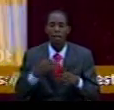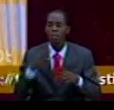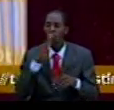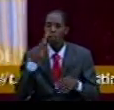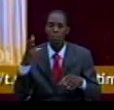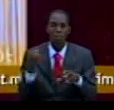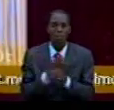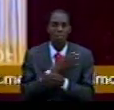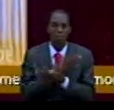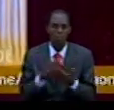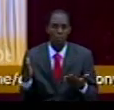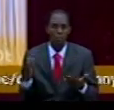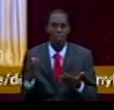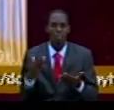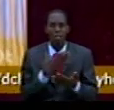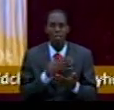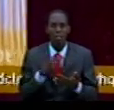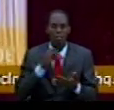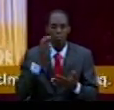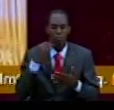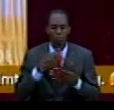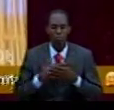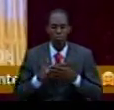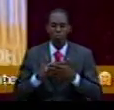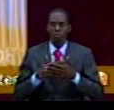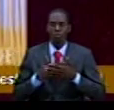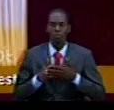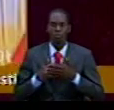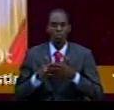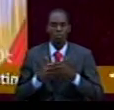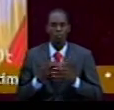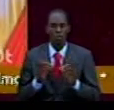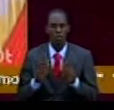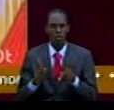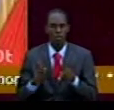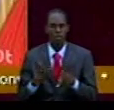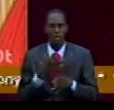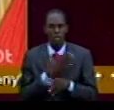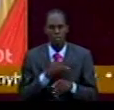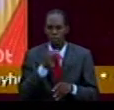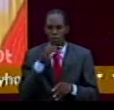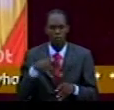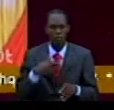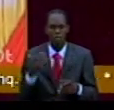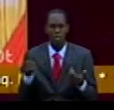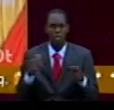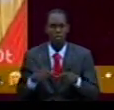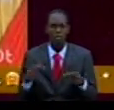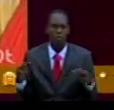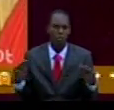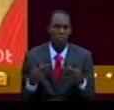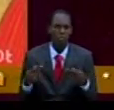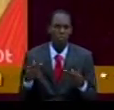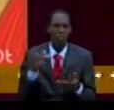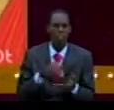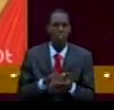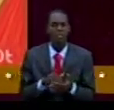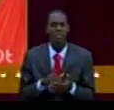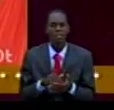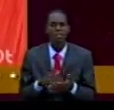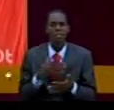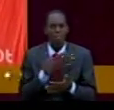morning. I was testing myself. One of my spirit told me to check myself. Was it that thing I laid my hand on yesterday? Does it mean